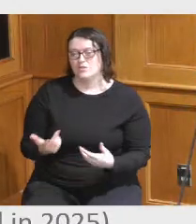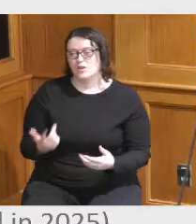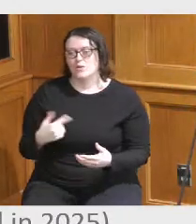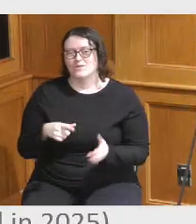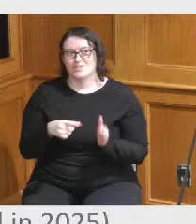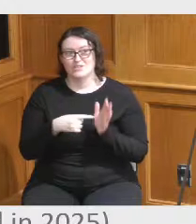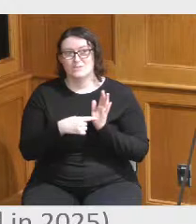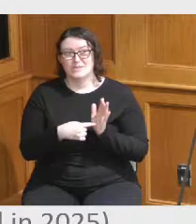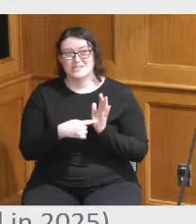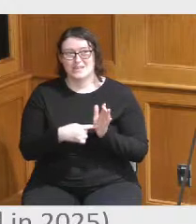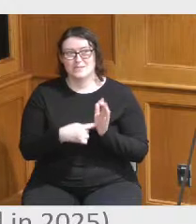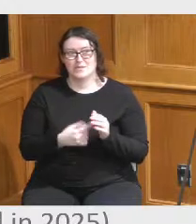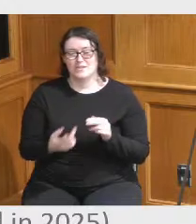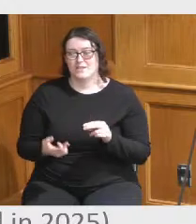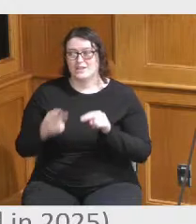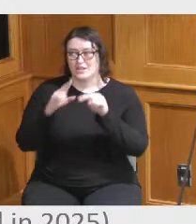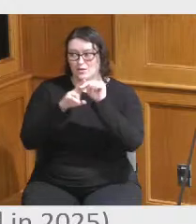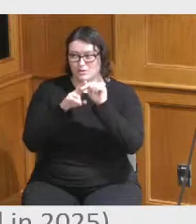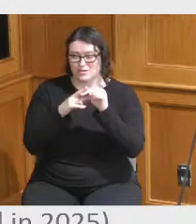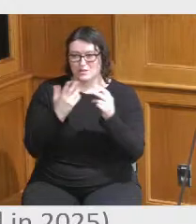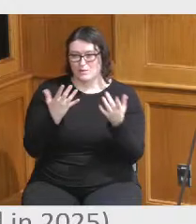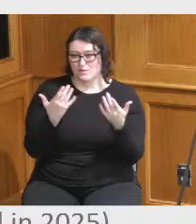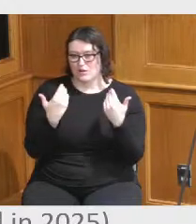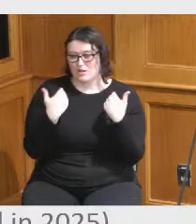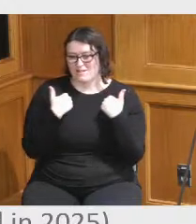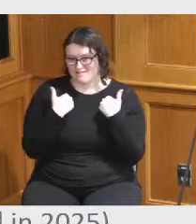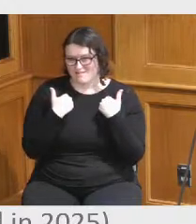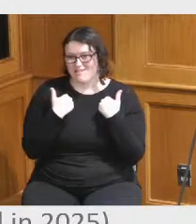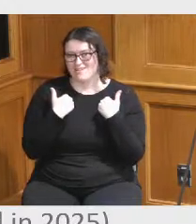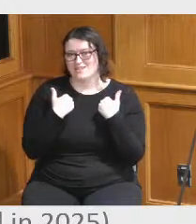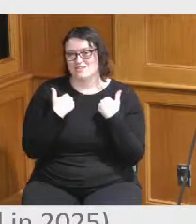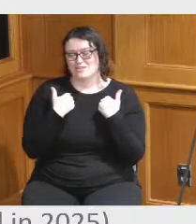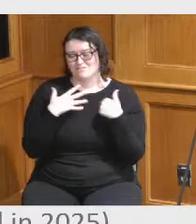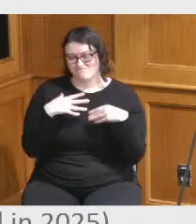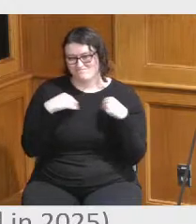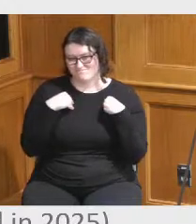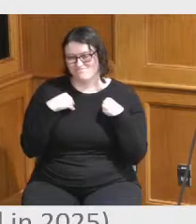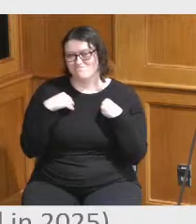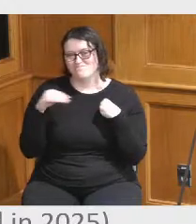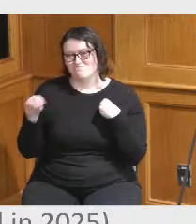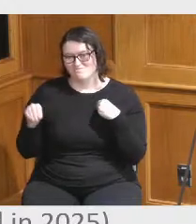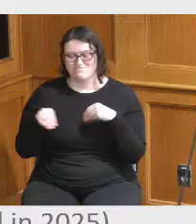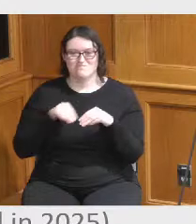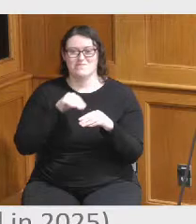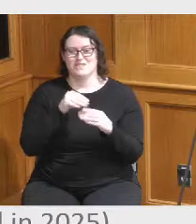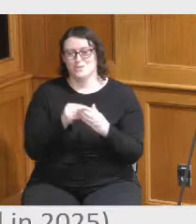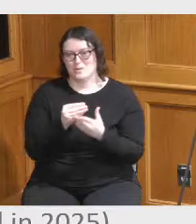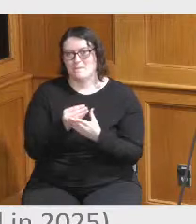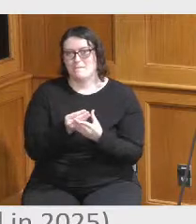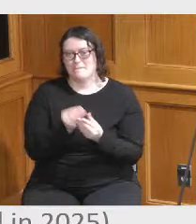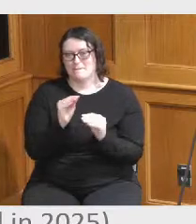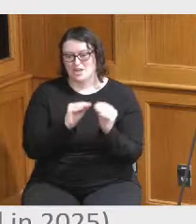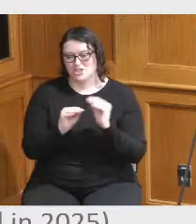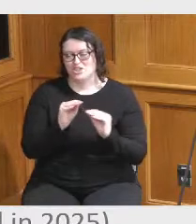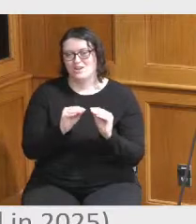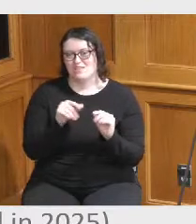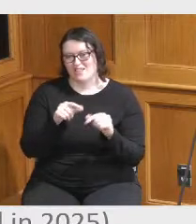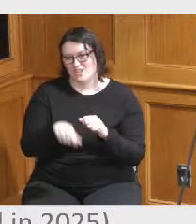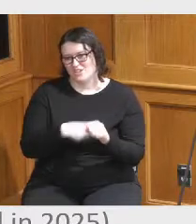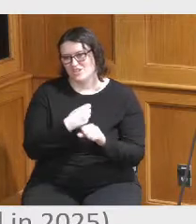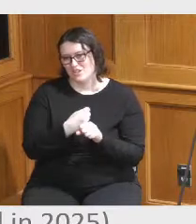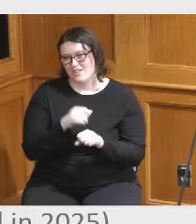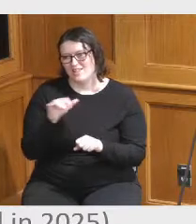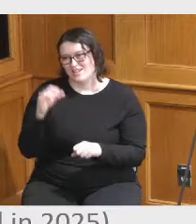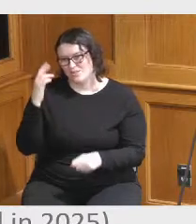examples of the increases that we've already had to absorb into our budget. And these are the need for some of the